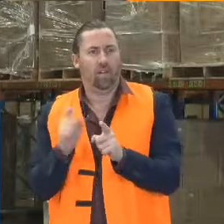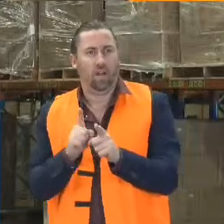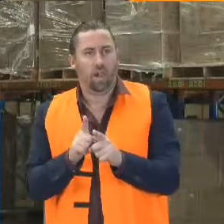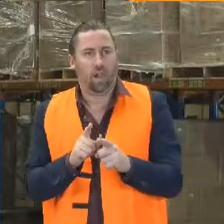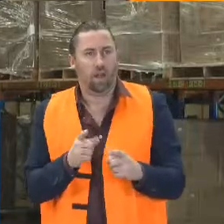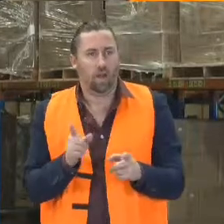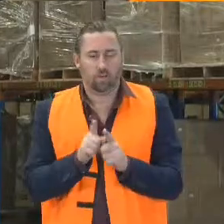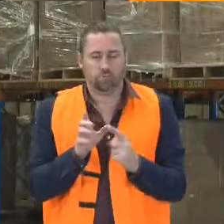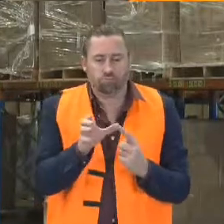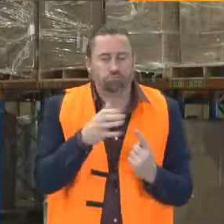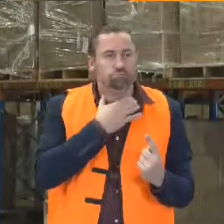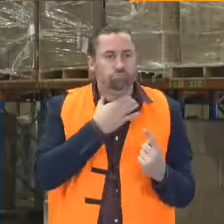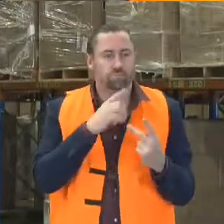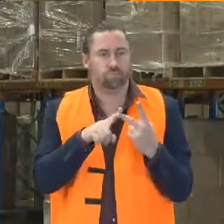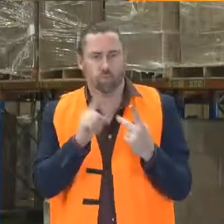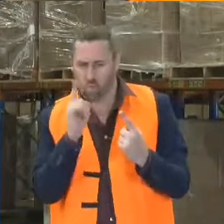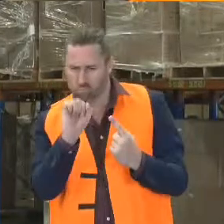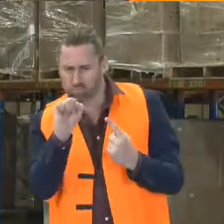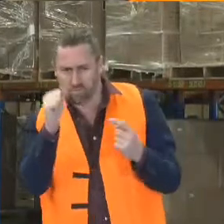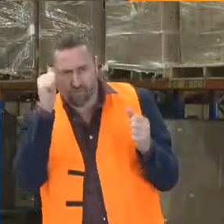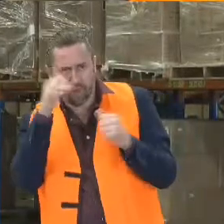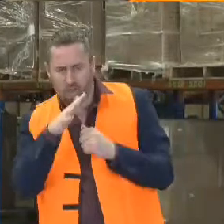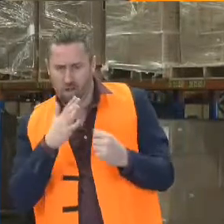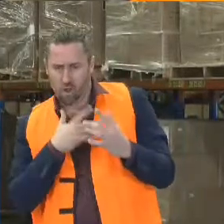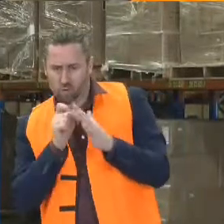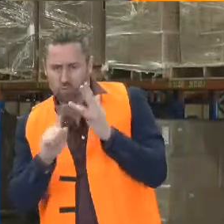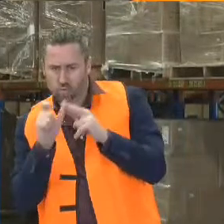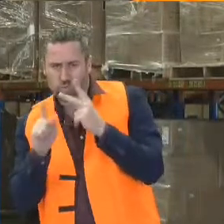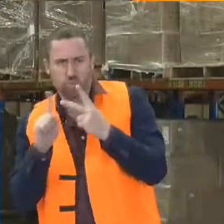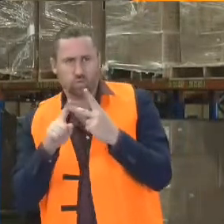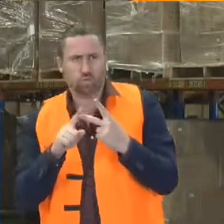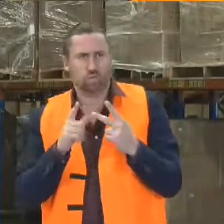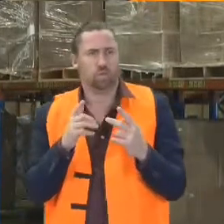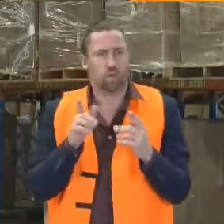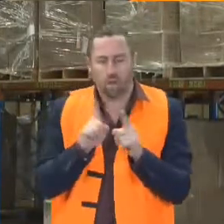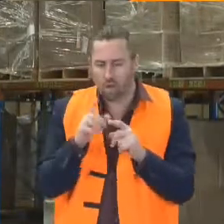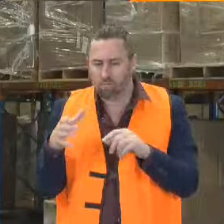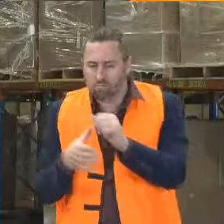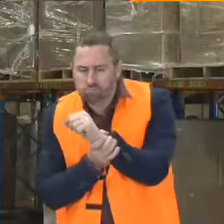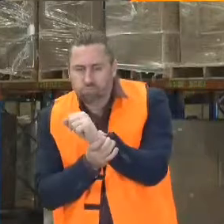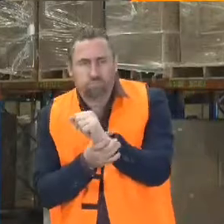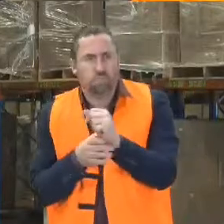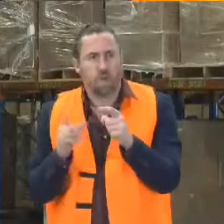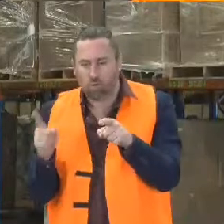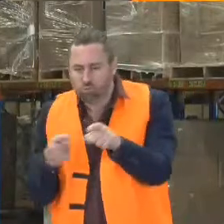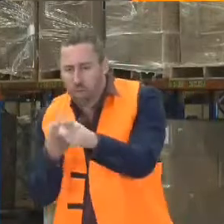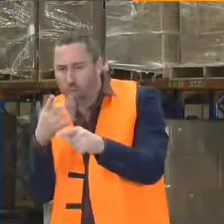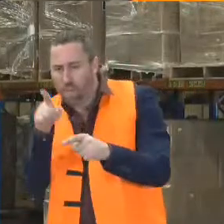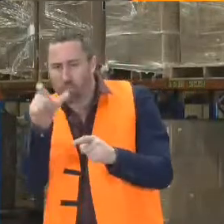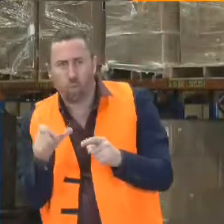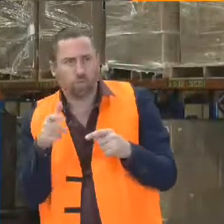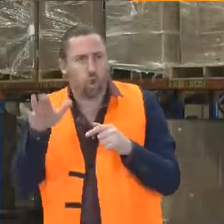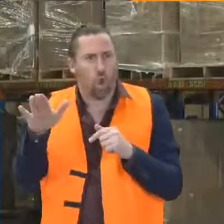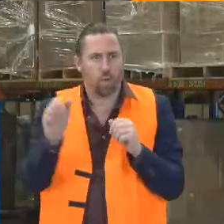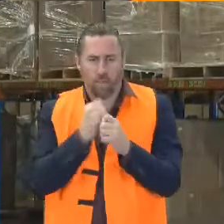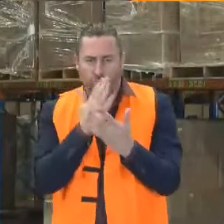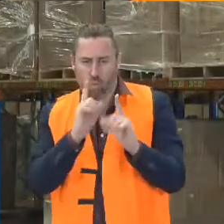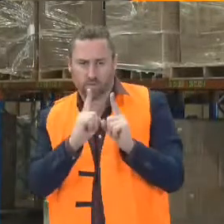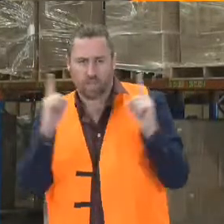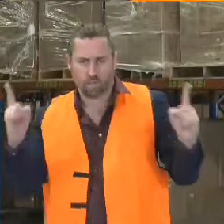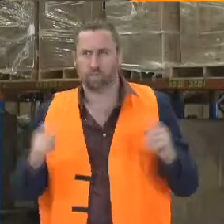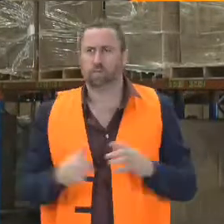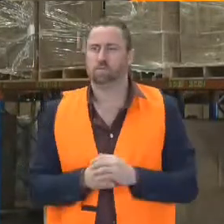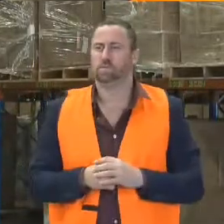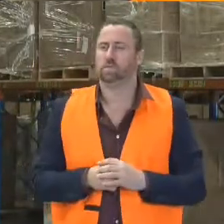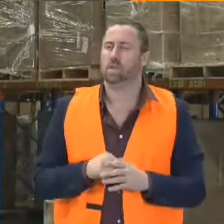and strangulation? We've already got the laws in about strangulation. I'm happy to get more information for you. I do not have that at hand at the moment. And you previously said